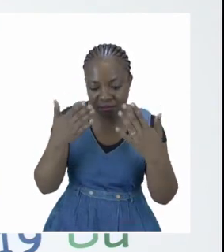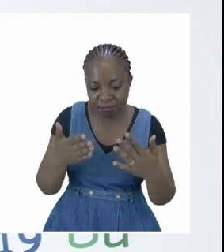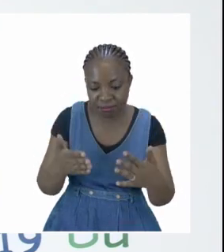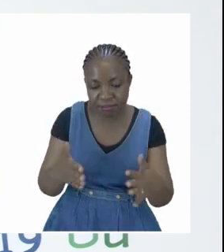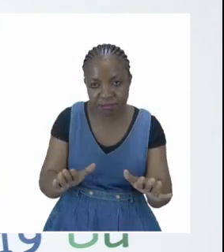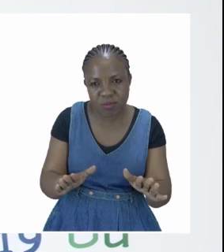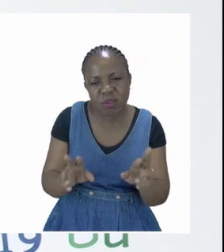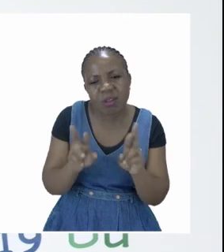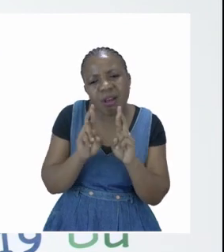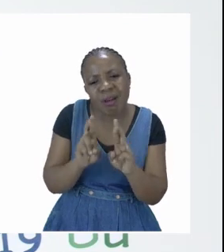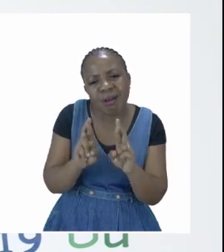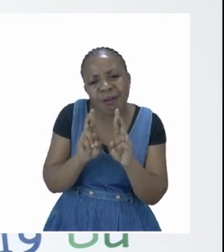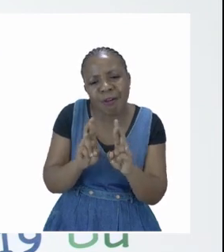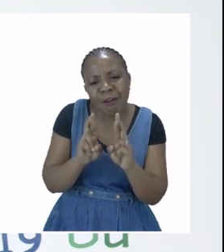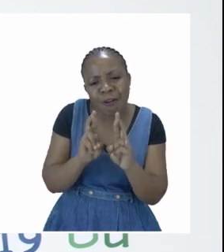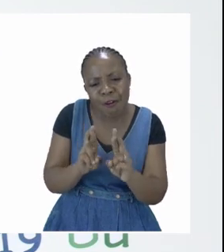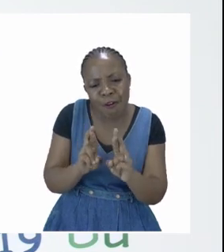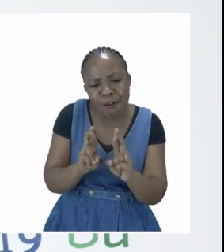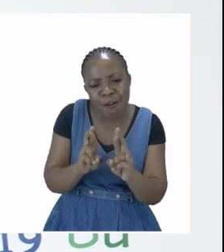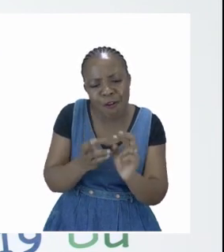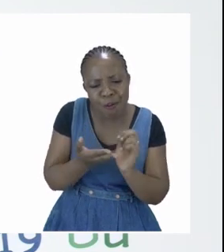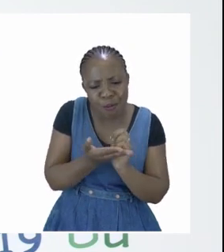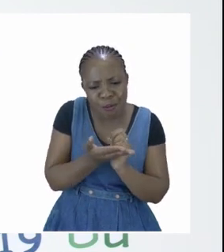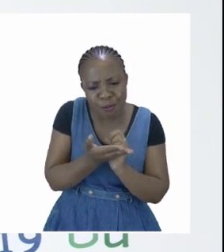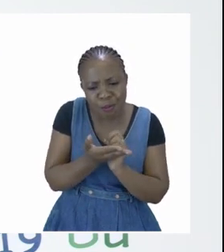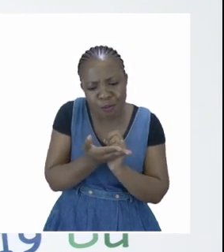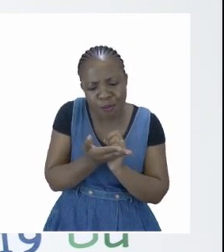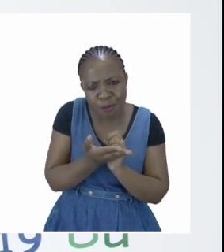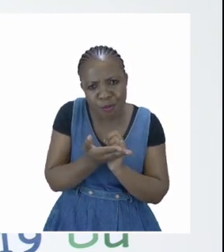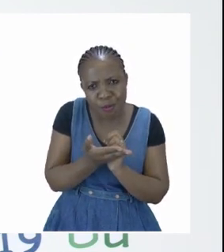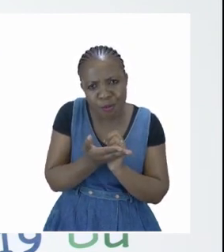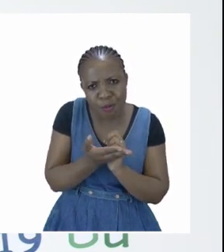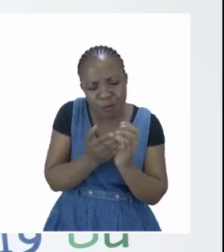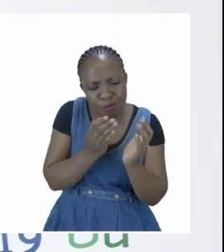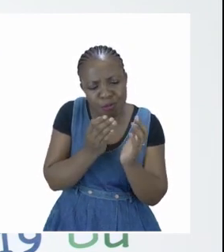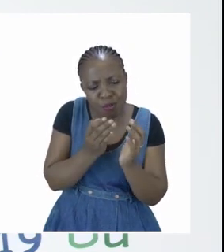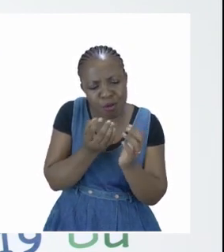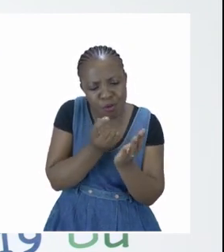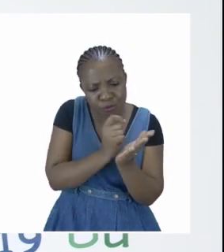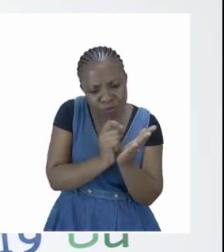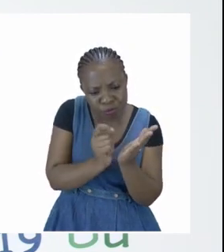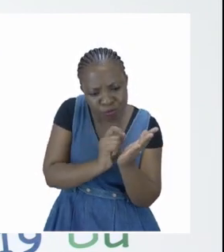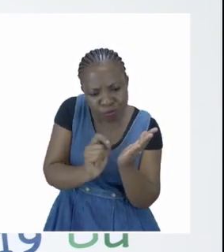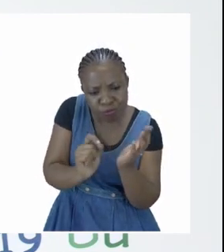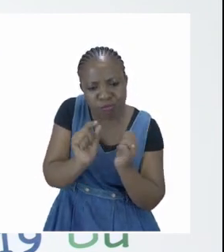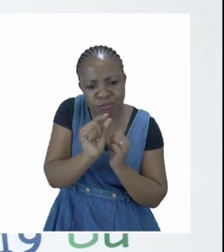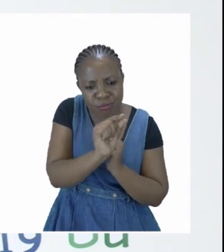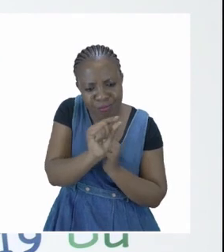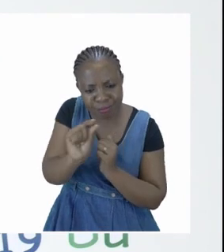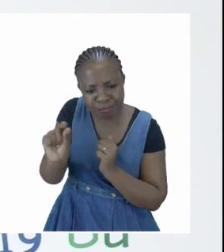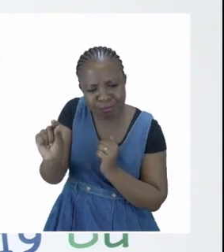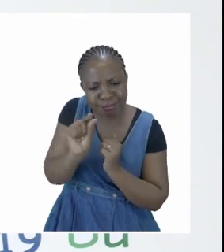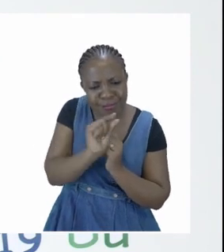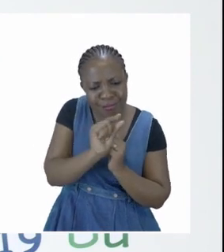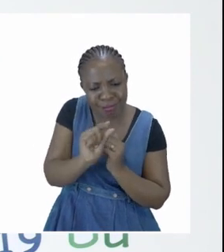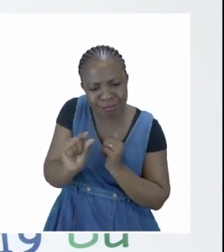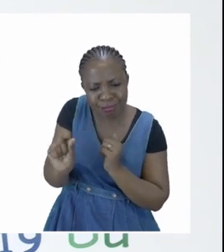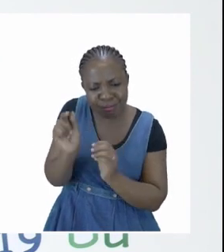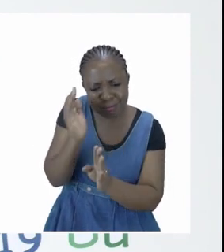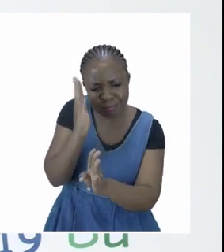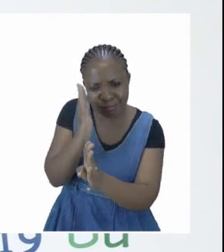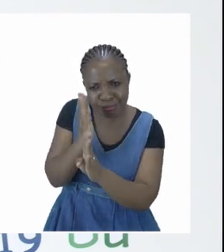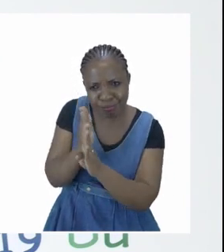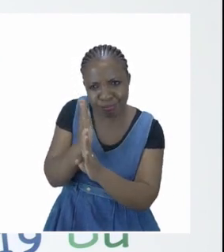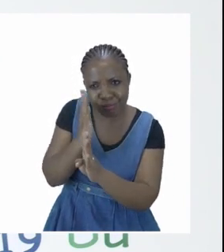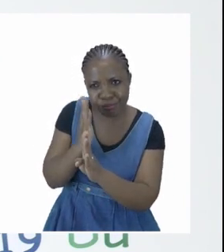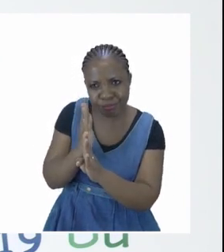you managed to firstly make your sentences clear and correctly,